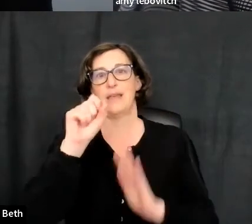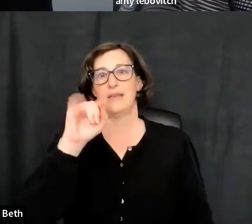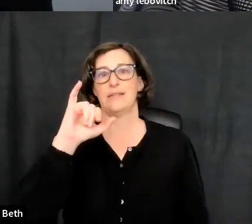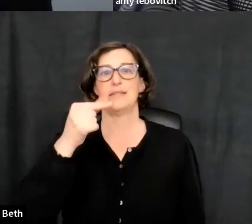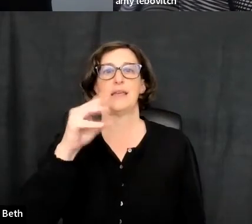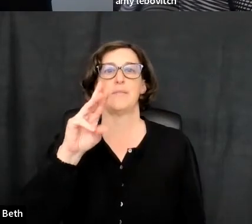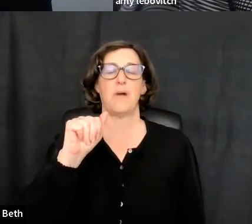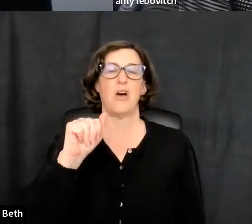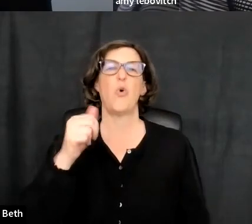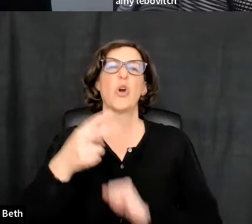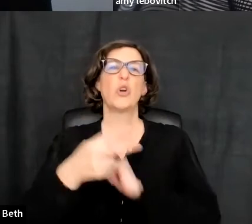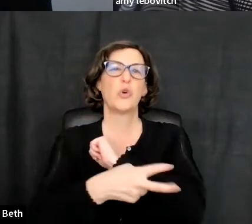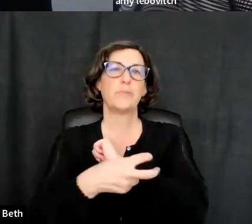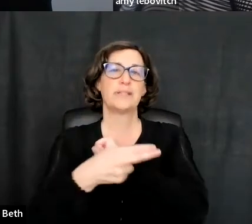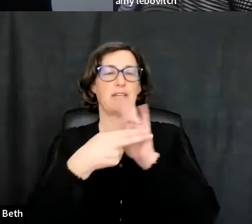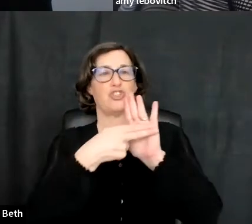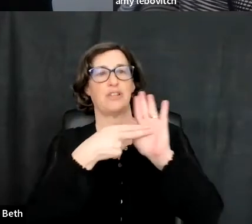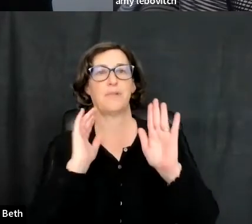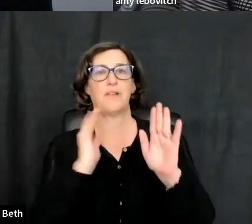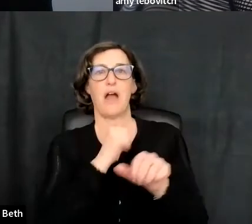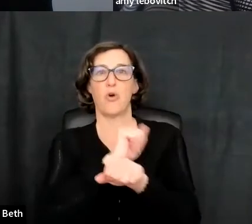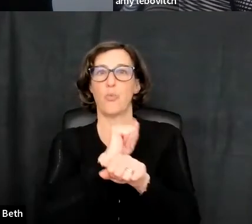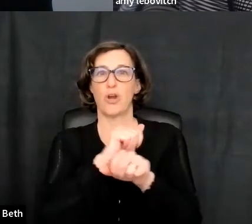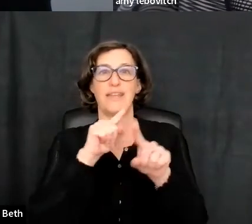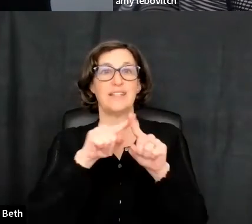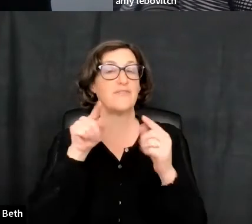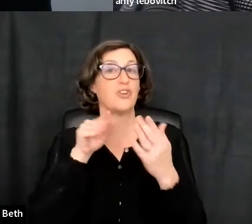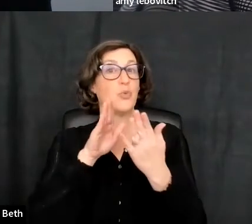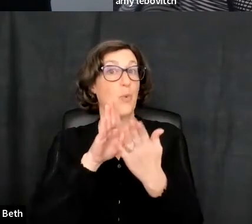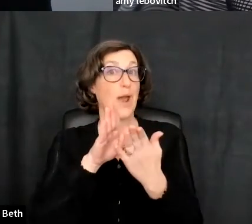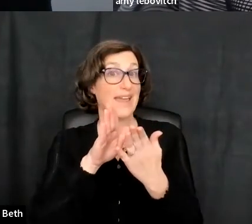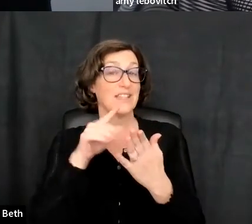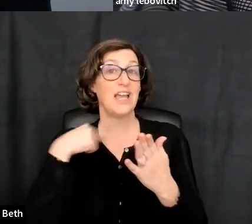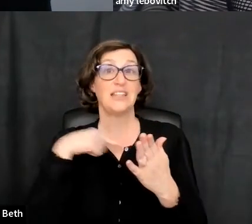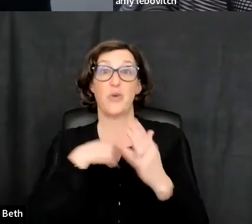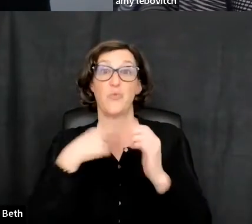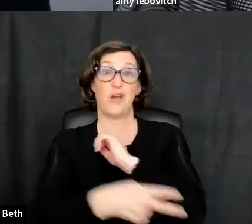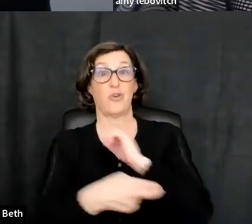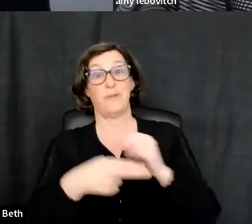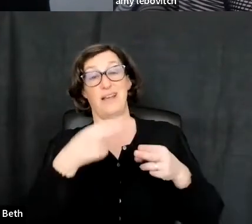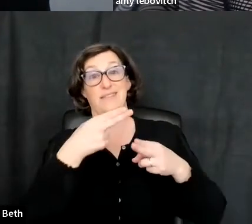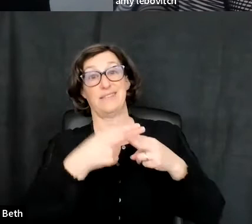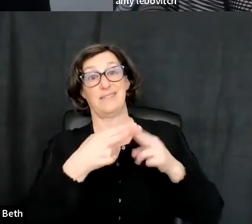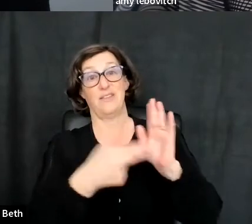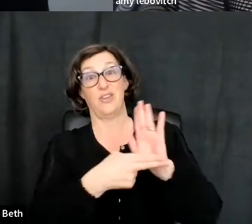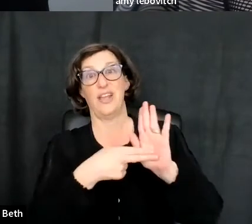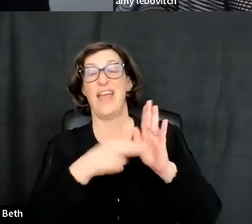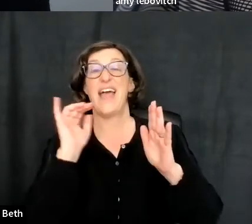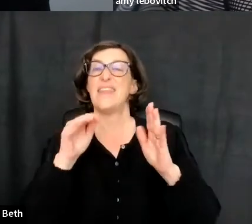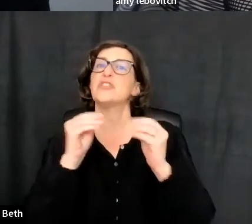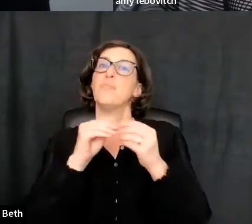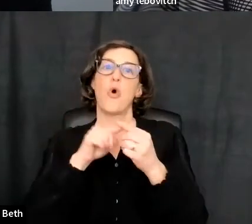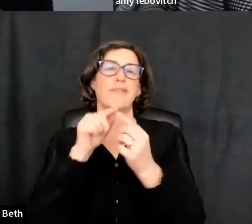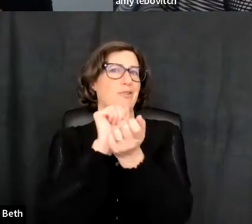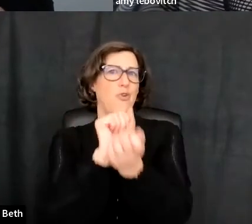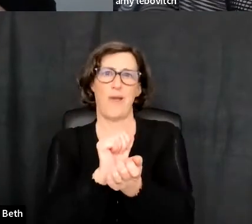of our work in the different ways that we're criminalized, and that goes beyond arrest, how that really plays